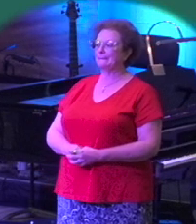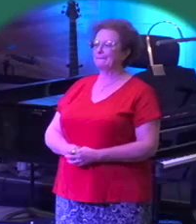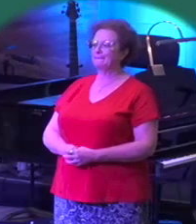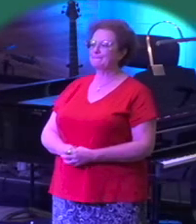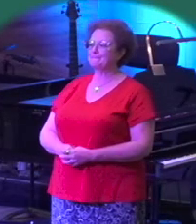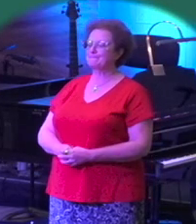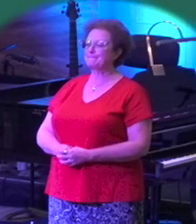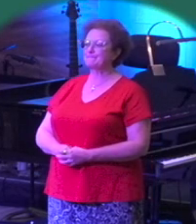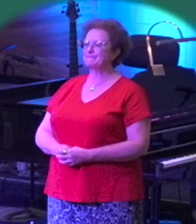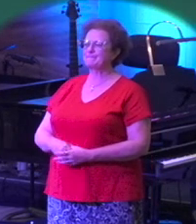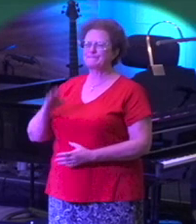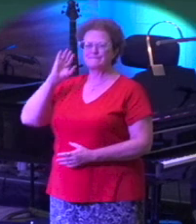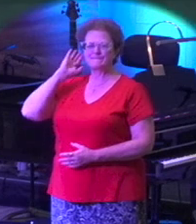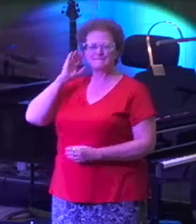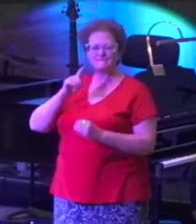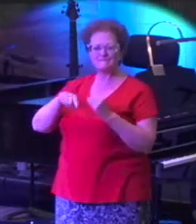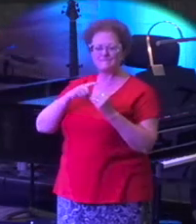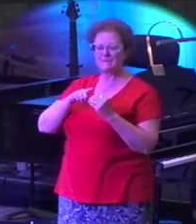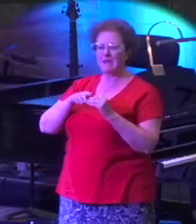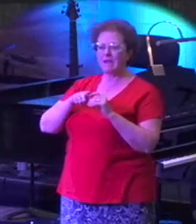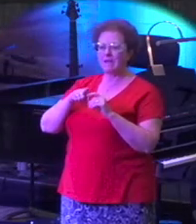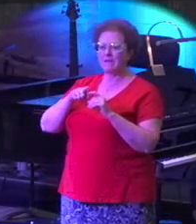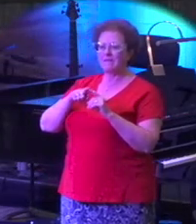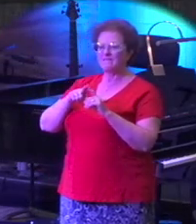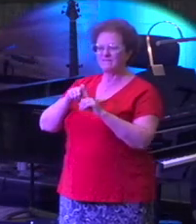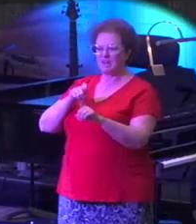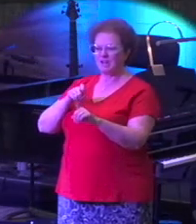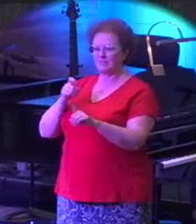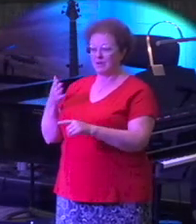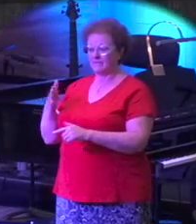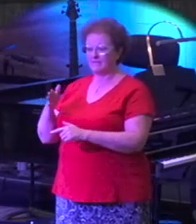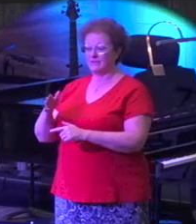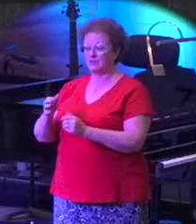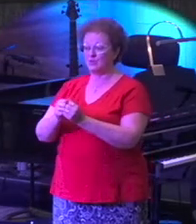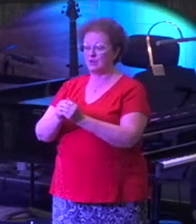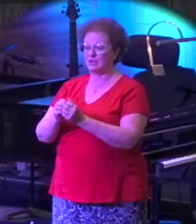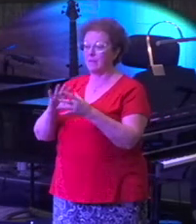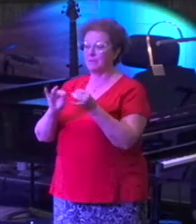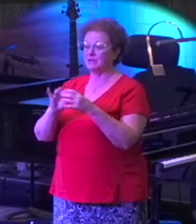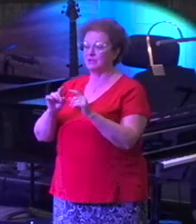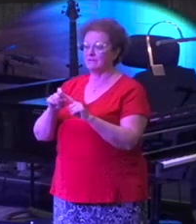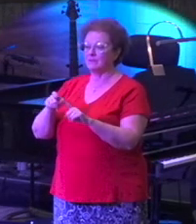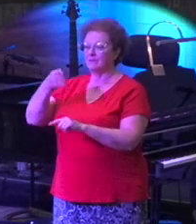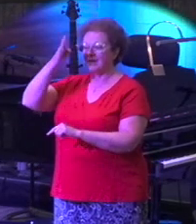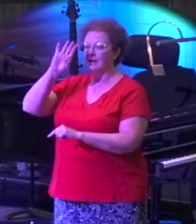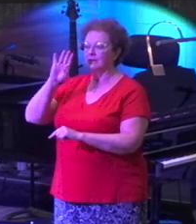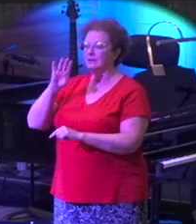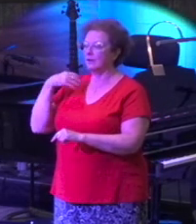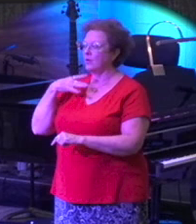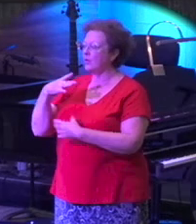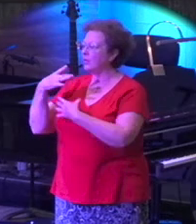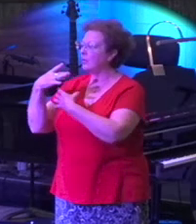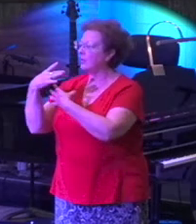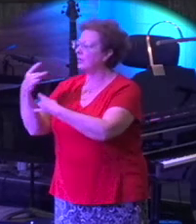So when they hear about a man who came from a fish with a message from God, they paid attention. But